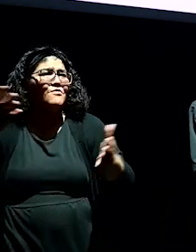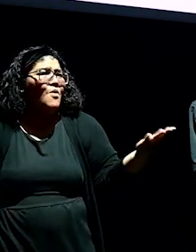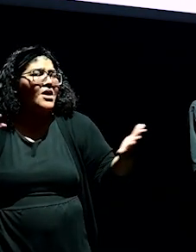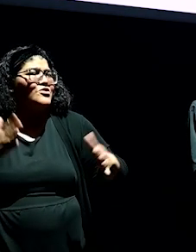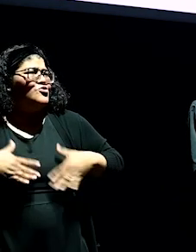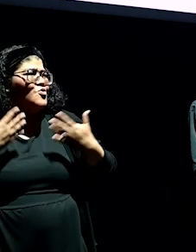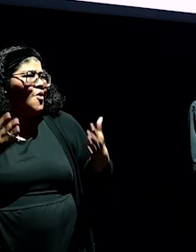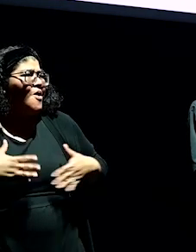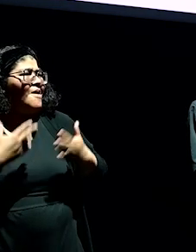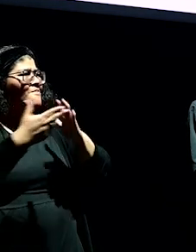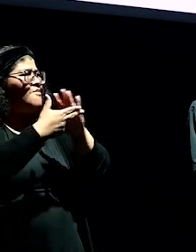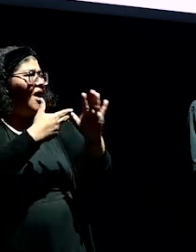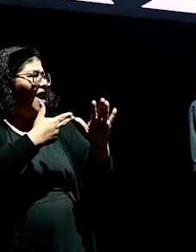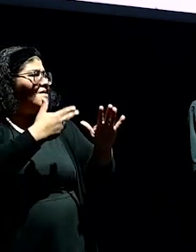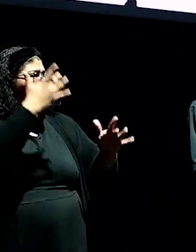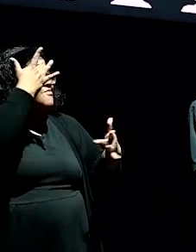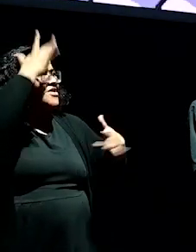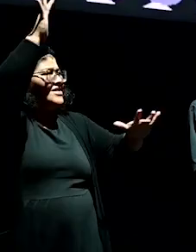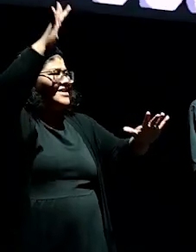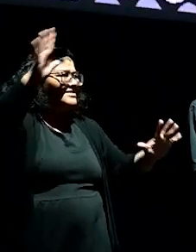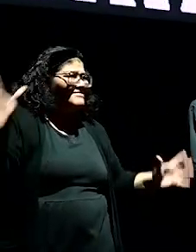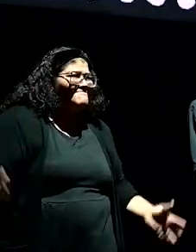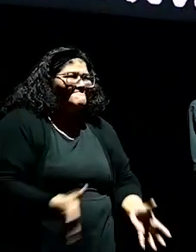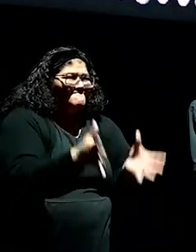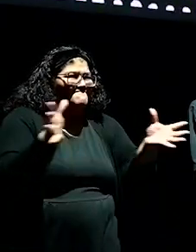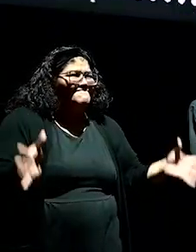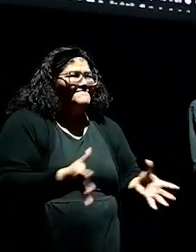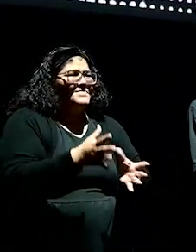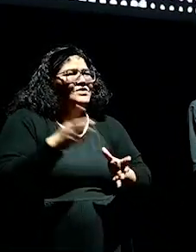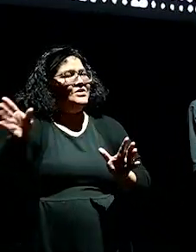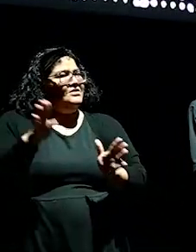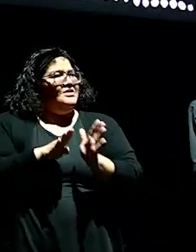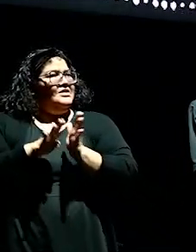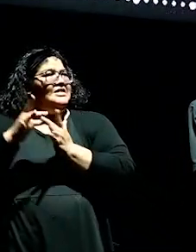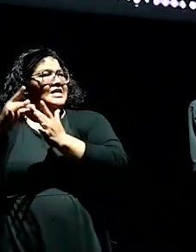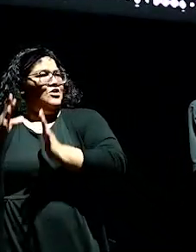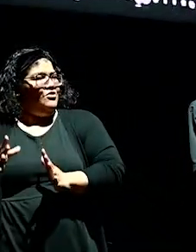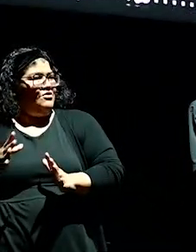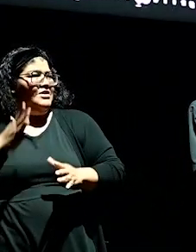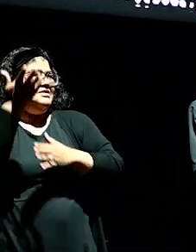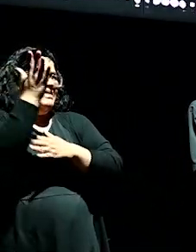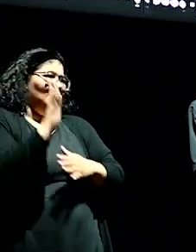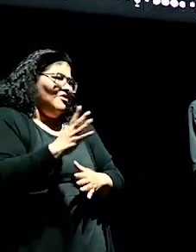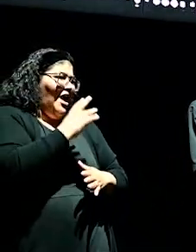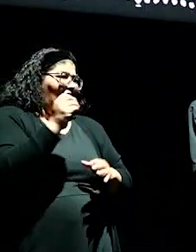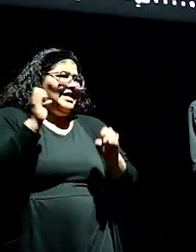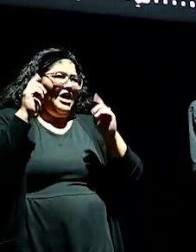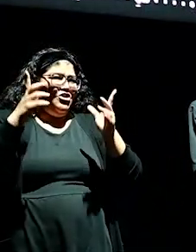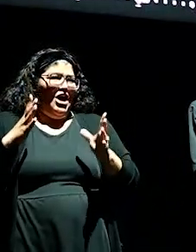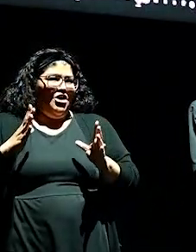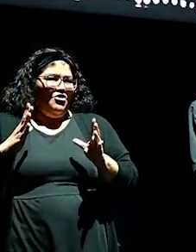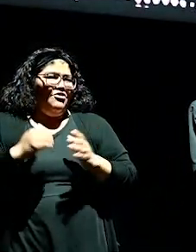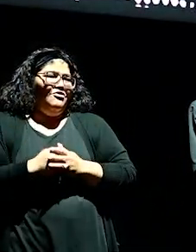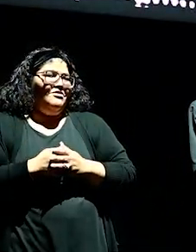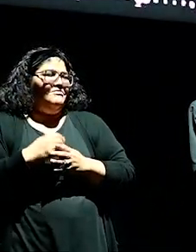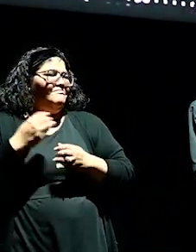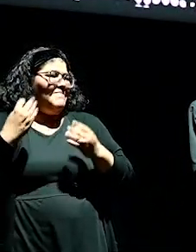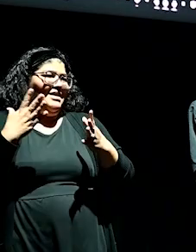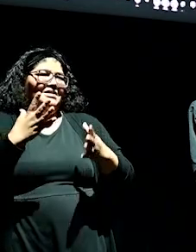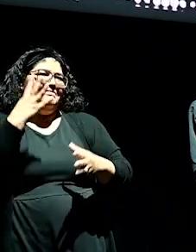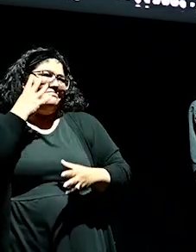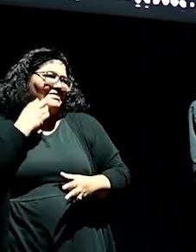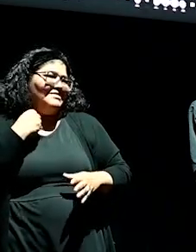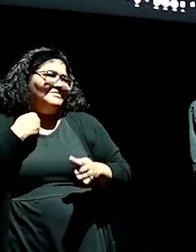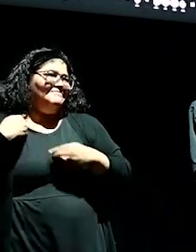brilliance. Fitzgerald is a mission-driven design leader, speaker, and educator with extensive experience leading some of the